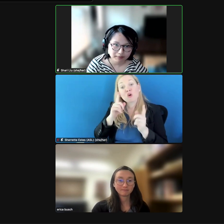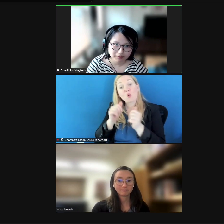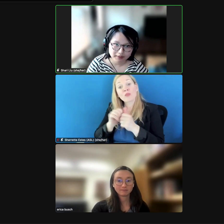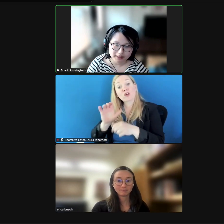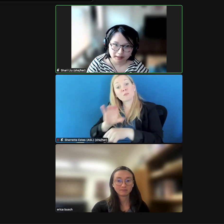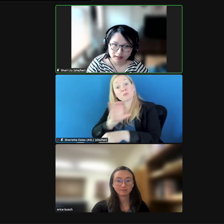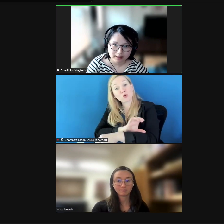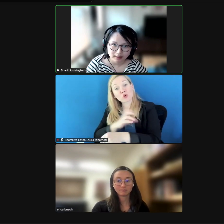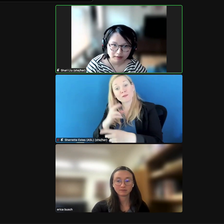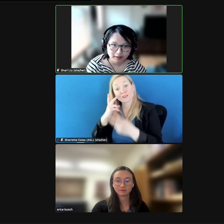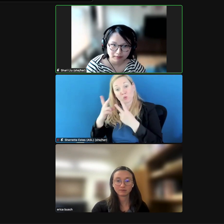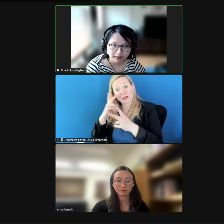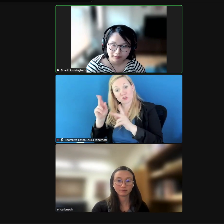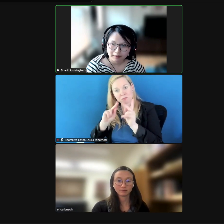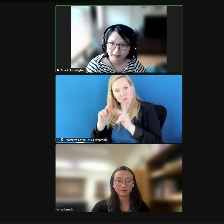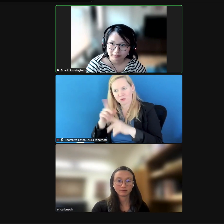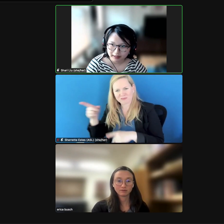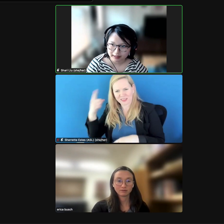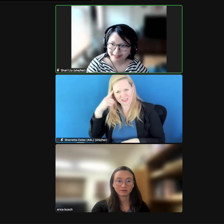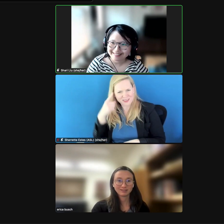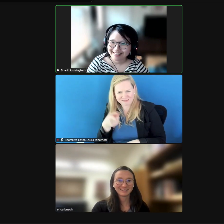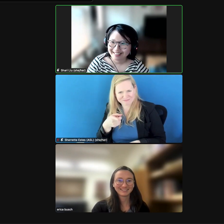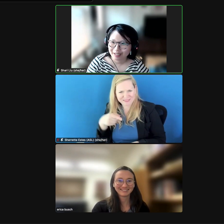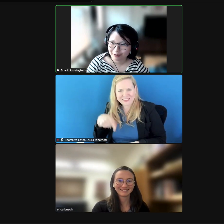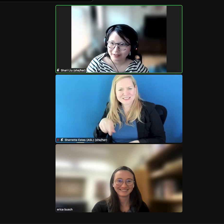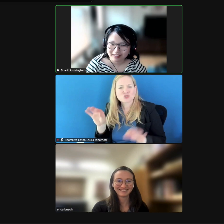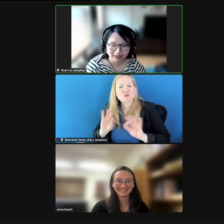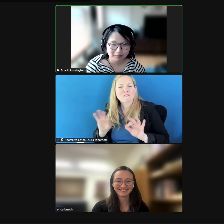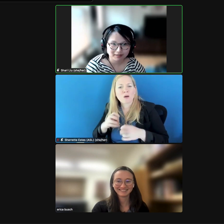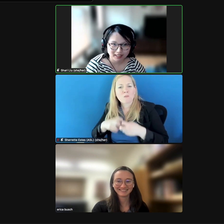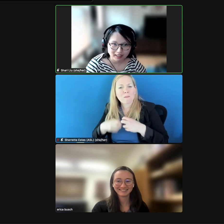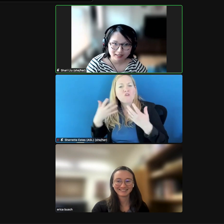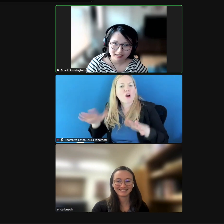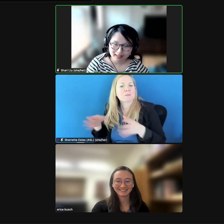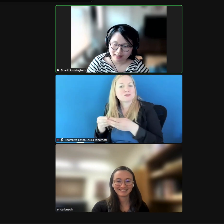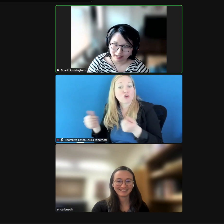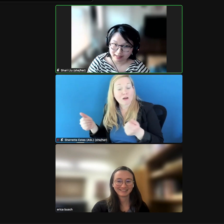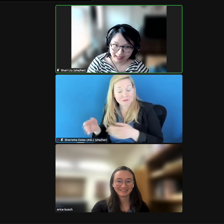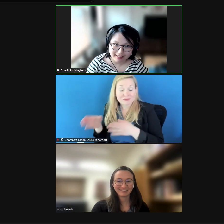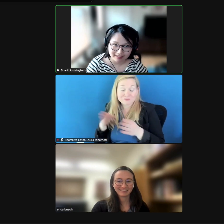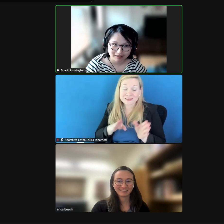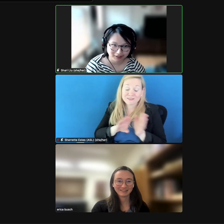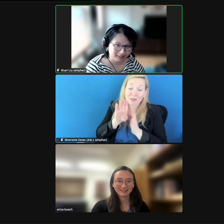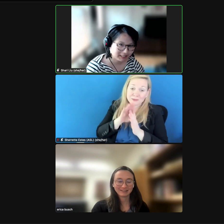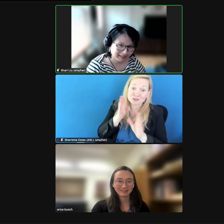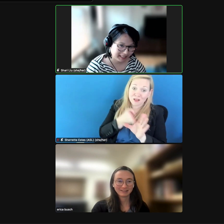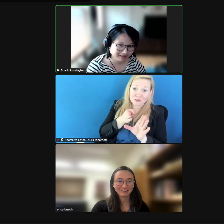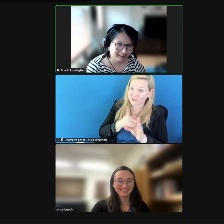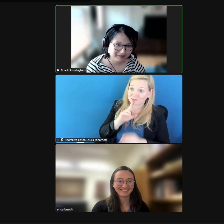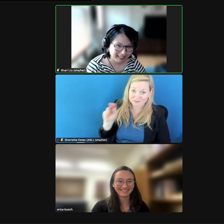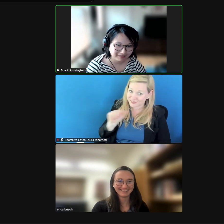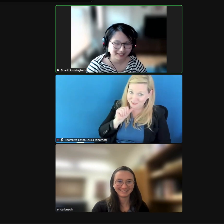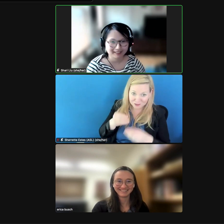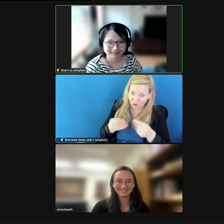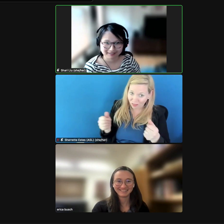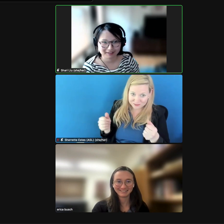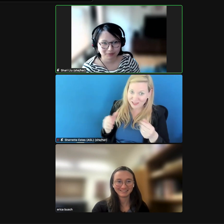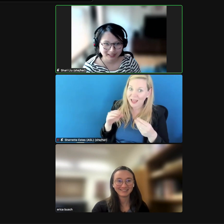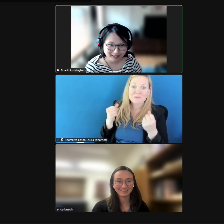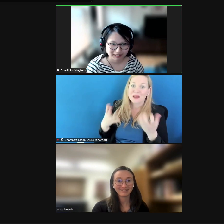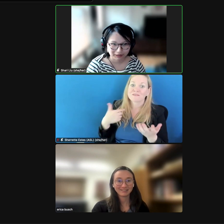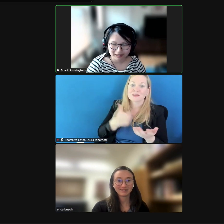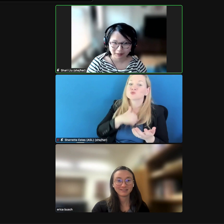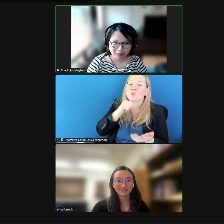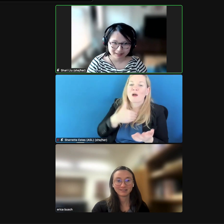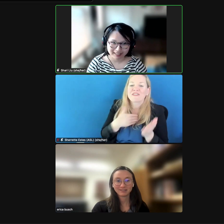trivial problem. It's already solved. Like, why do you want me to work on this? And if you ask developmental psychologists, they say it's not solved. And also not a lot of us have the technical skills